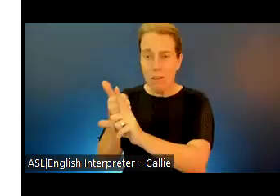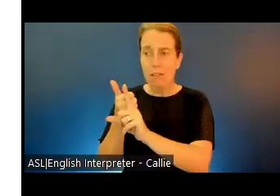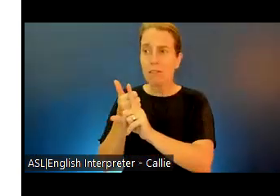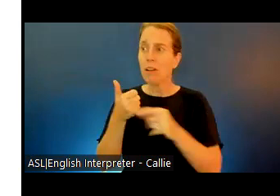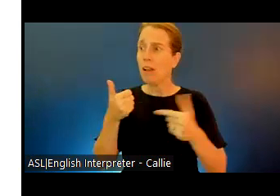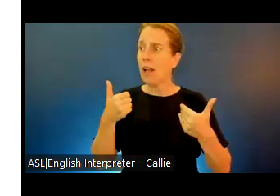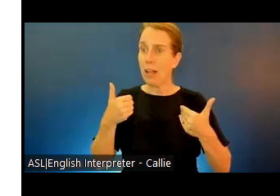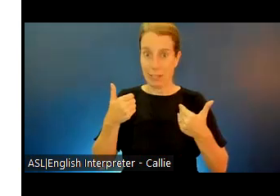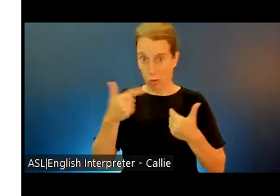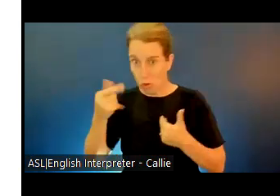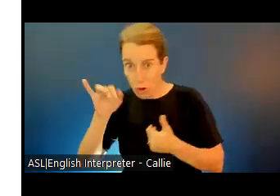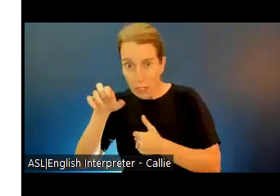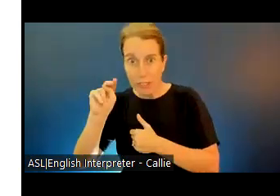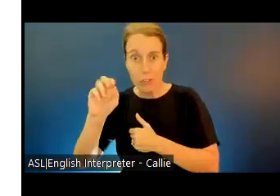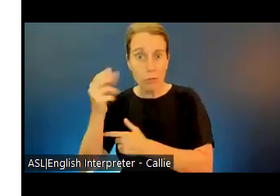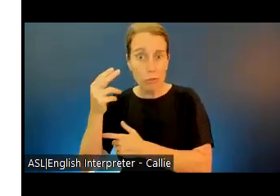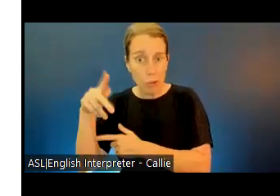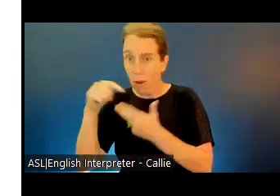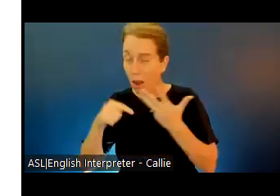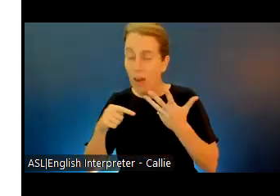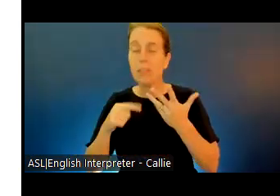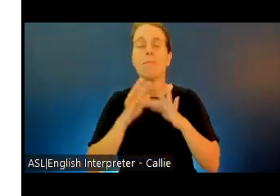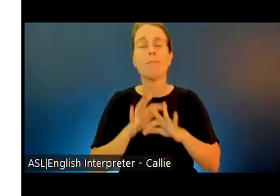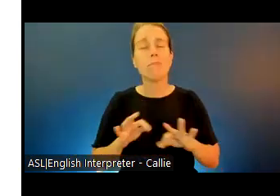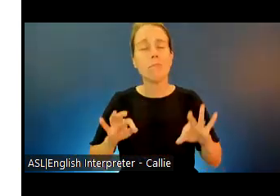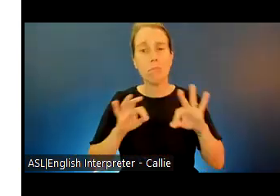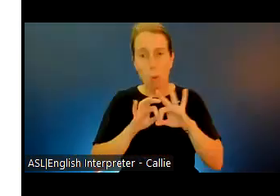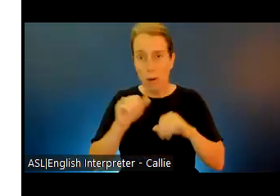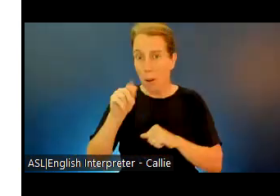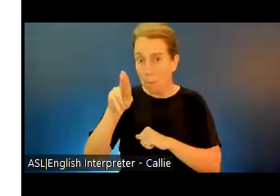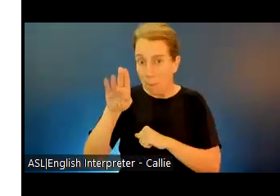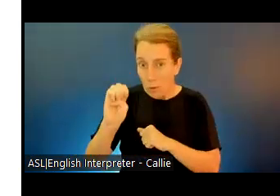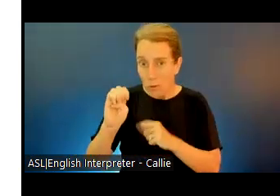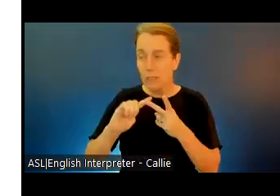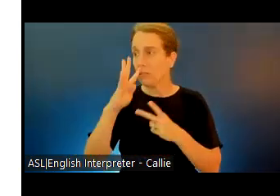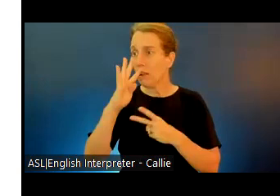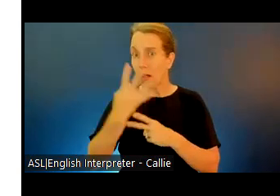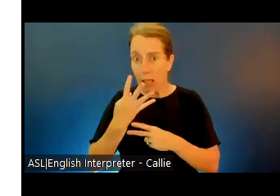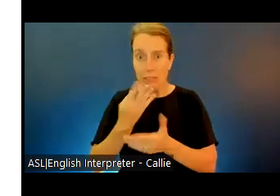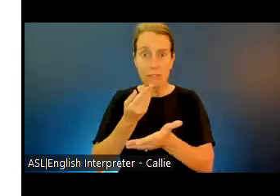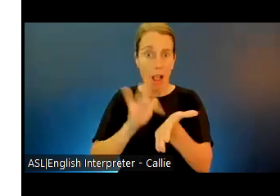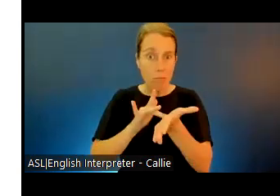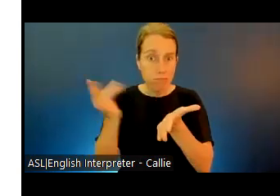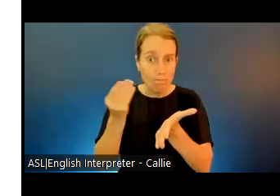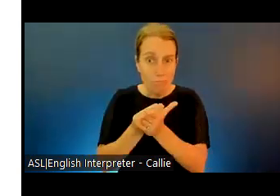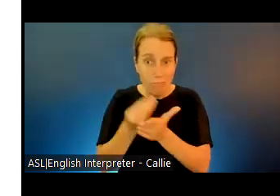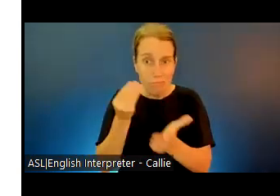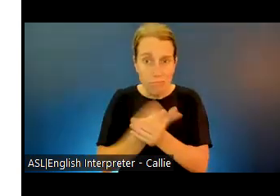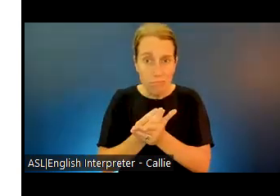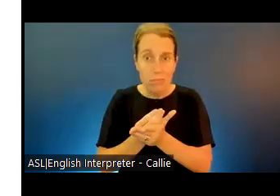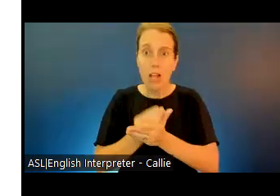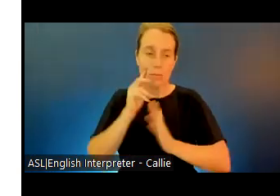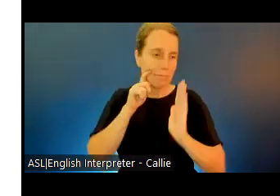abuse, including neglect and financial exploitation. So what are some of the things that AARP works